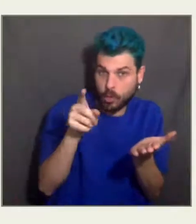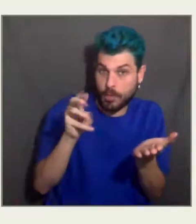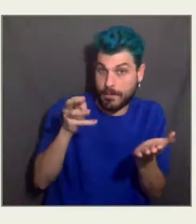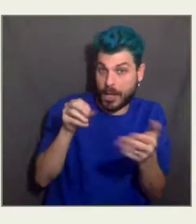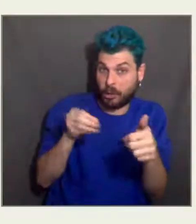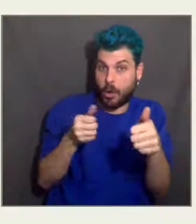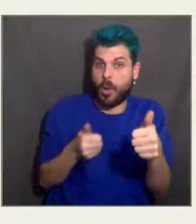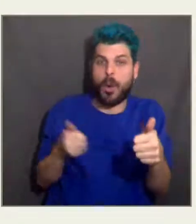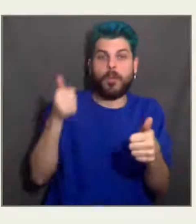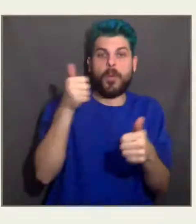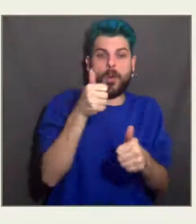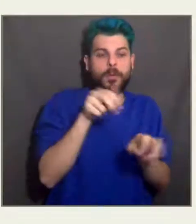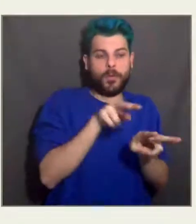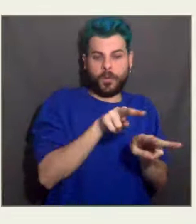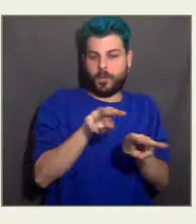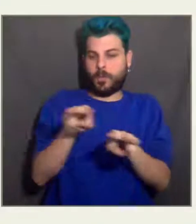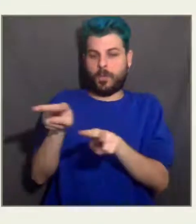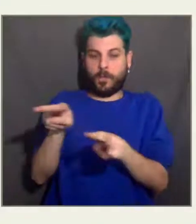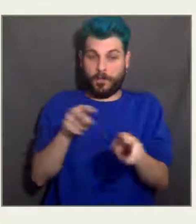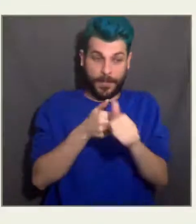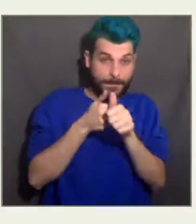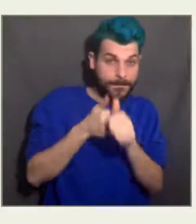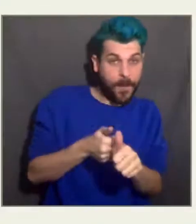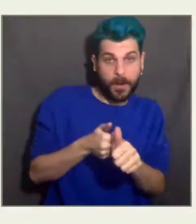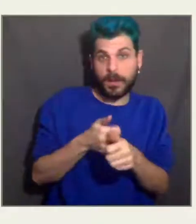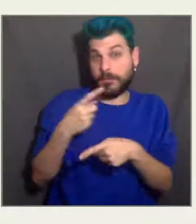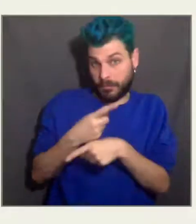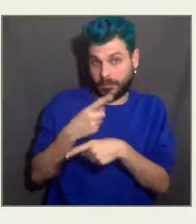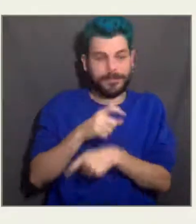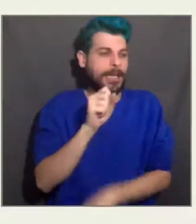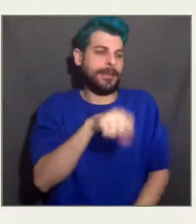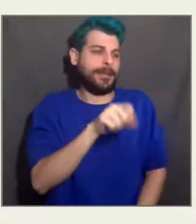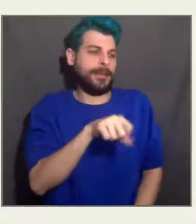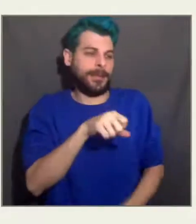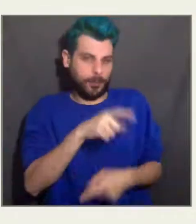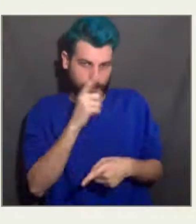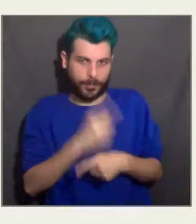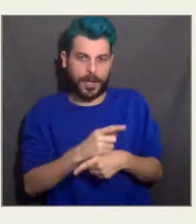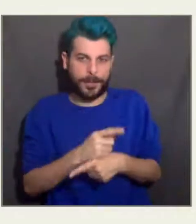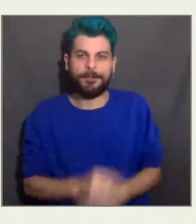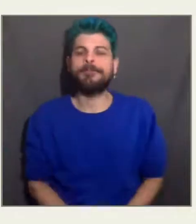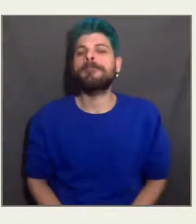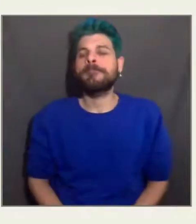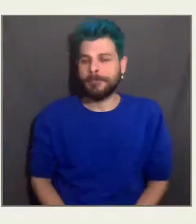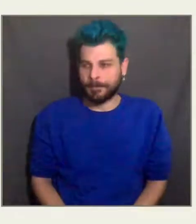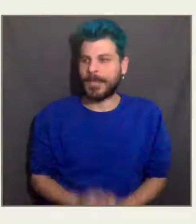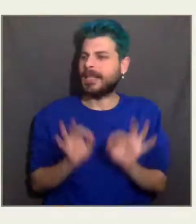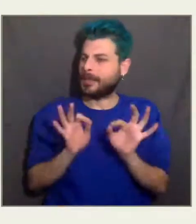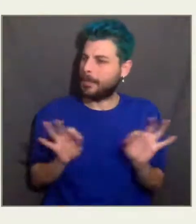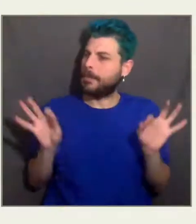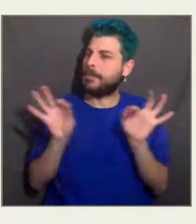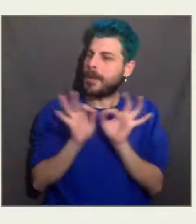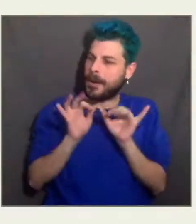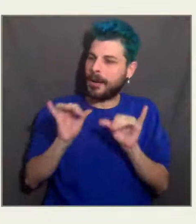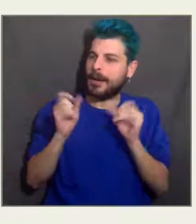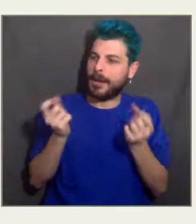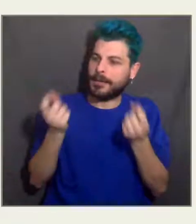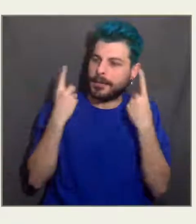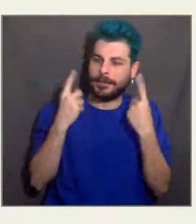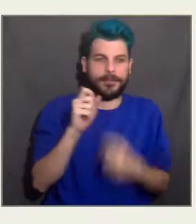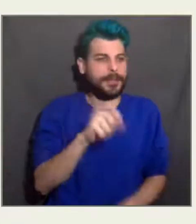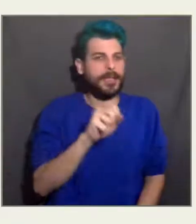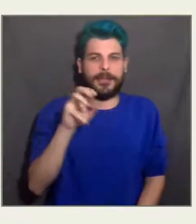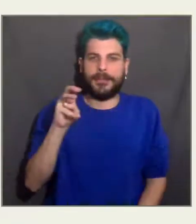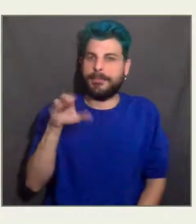making sure they're in compliance and still working, okay. Yep. And working in partnership with them. That's important for the community to know. Thank you. Yep. Okay.